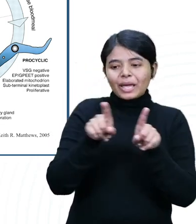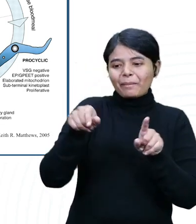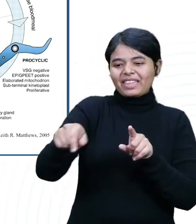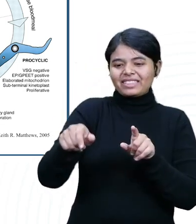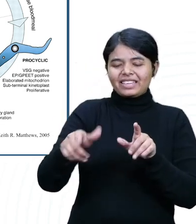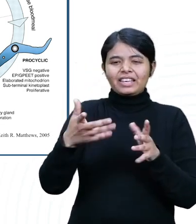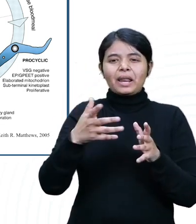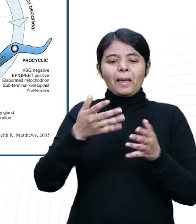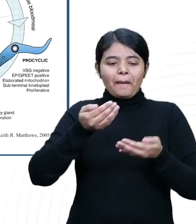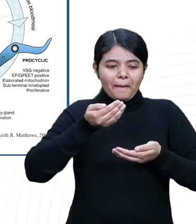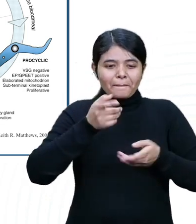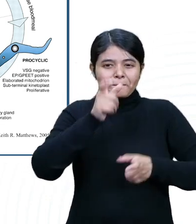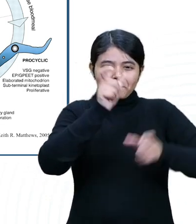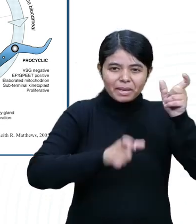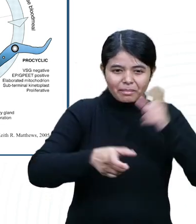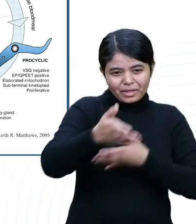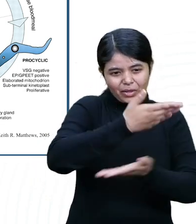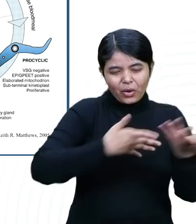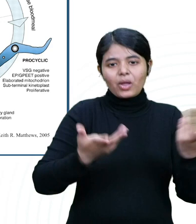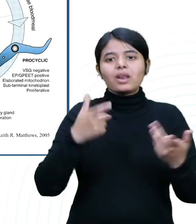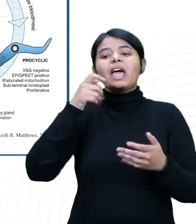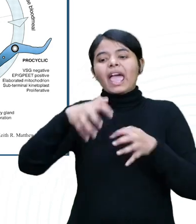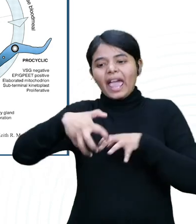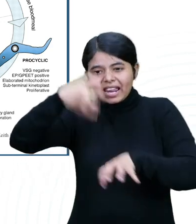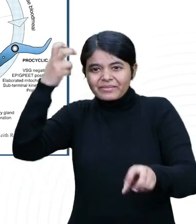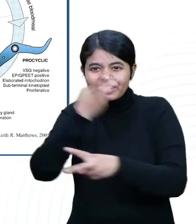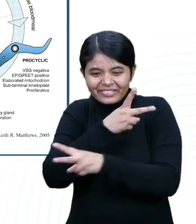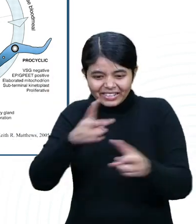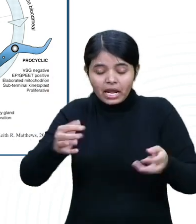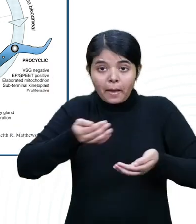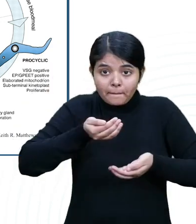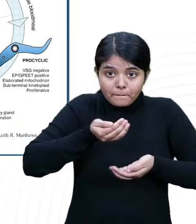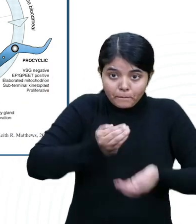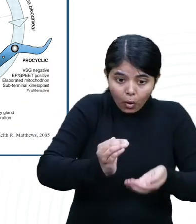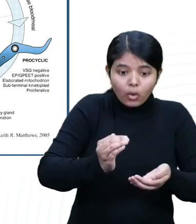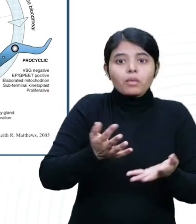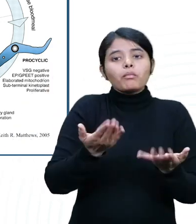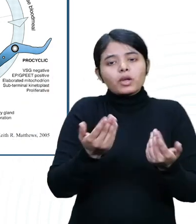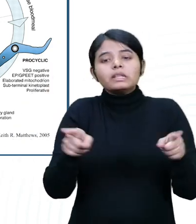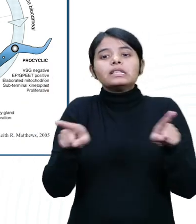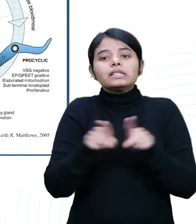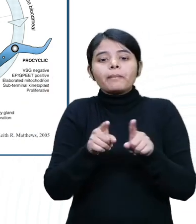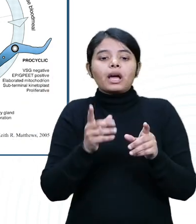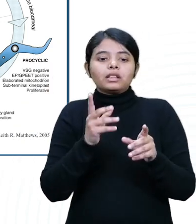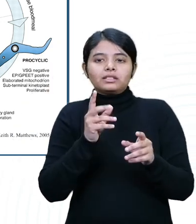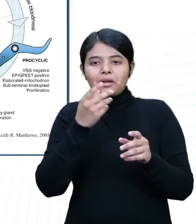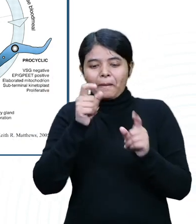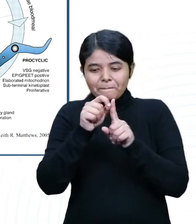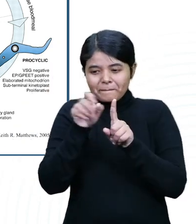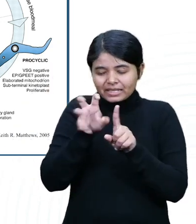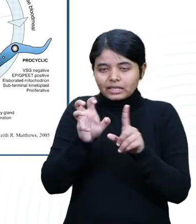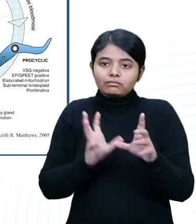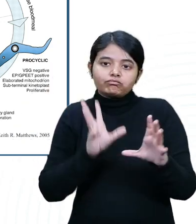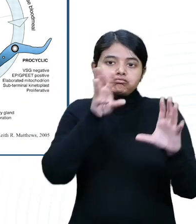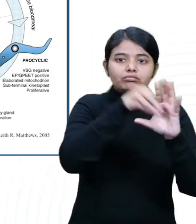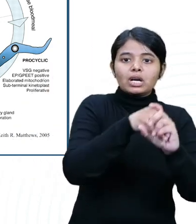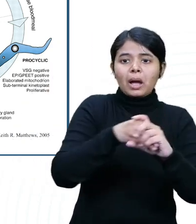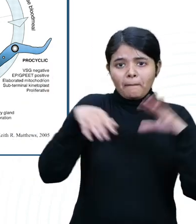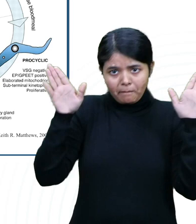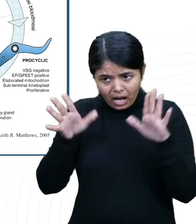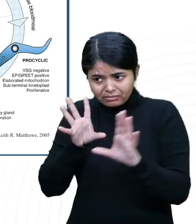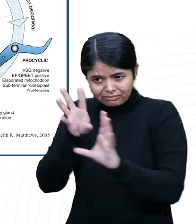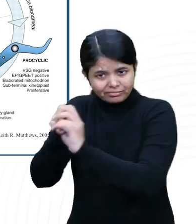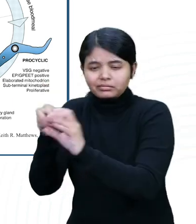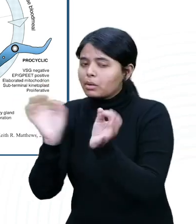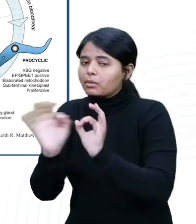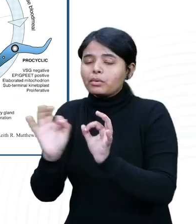and then where they prepare themselves for the transmission to a new mammalian host. And that's how one life cycle of